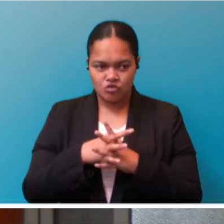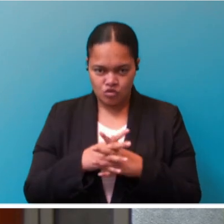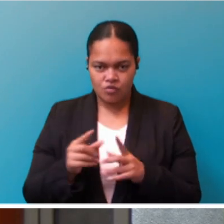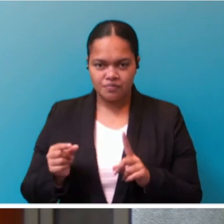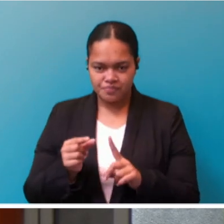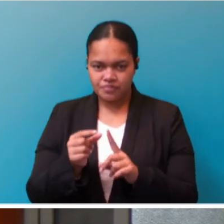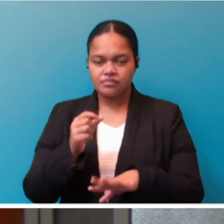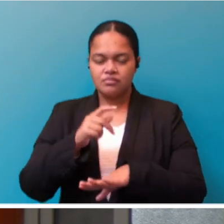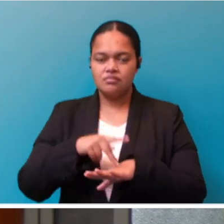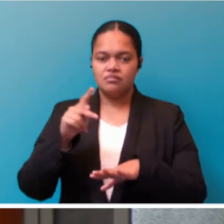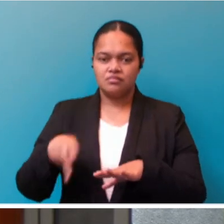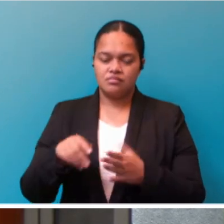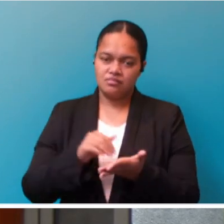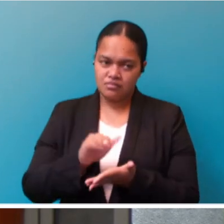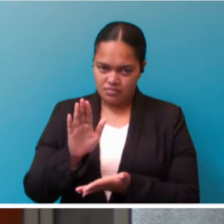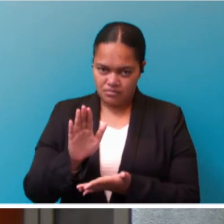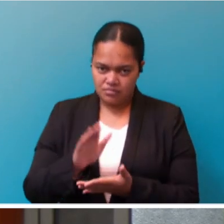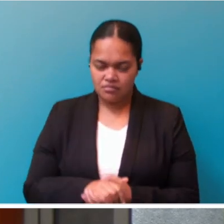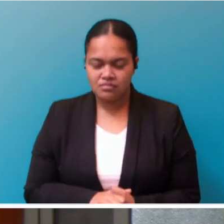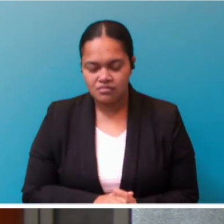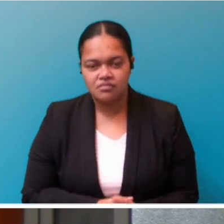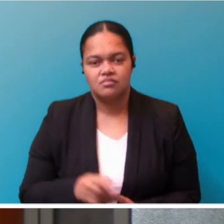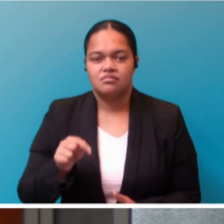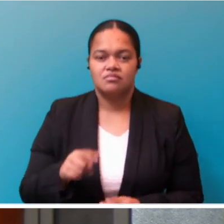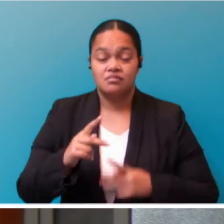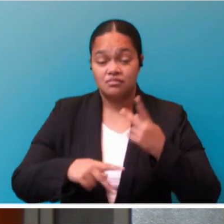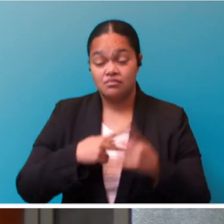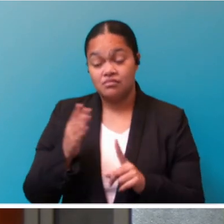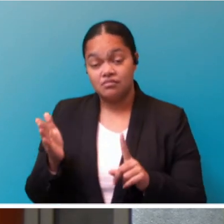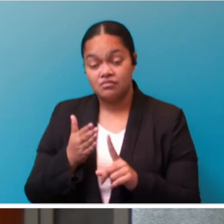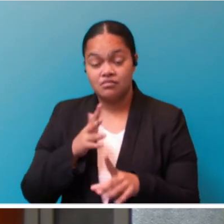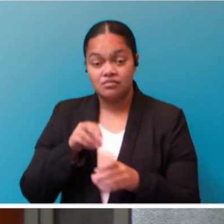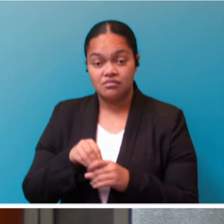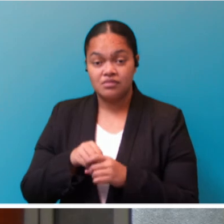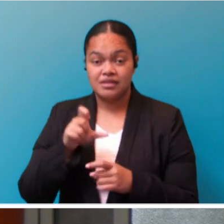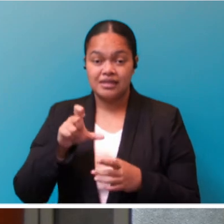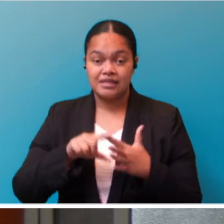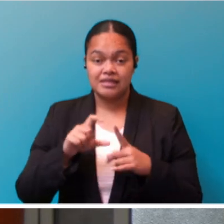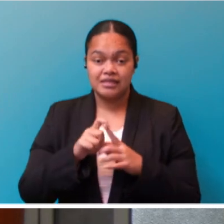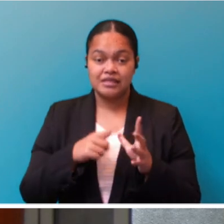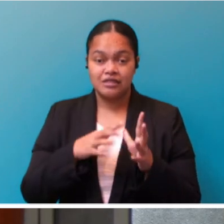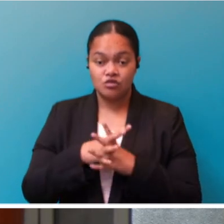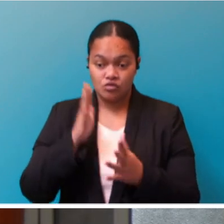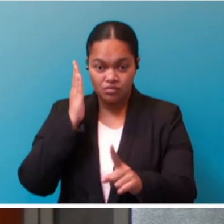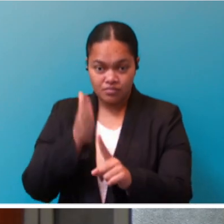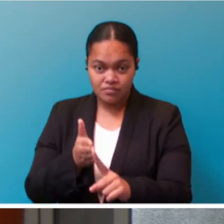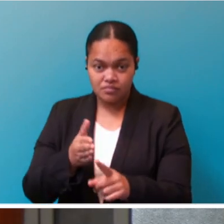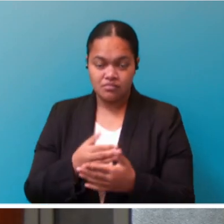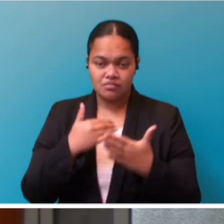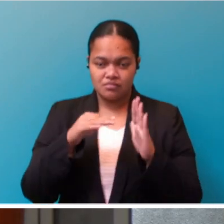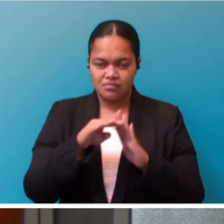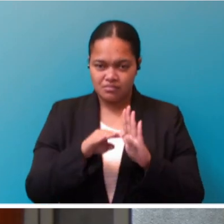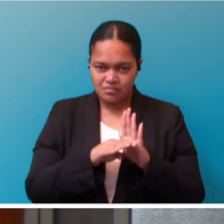Cabinet's endorsement. This process streamlined our engagement with the CEDAW Committee by directly responding to the list of